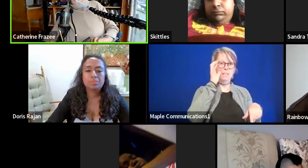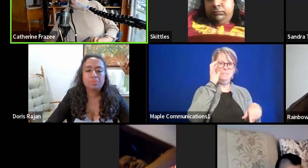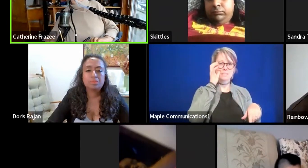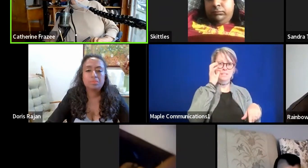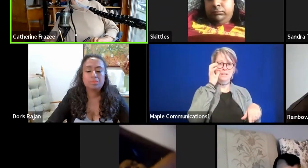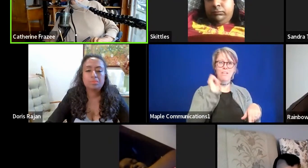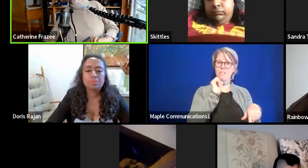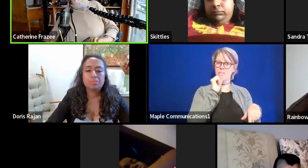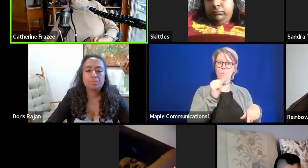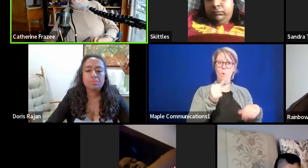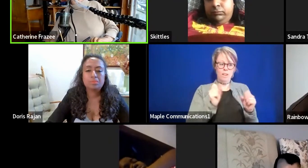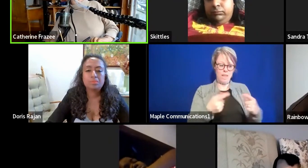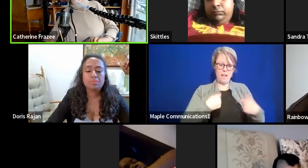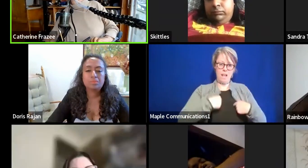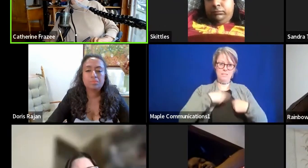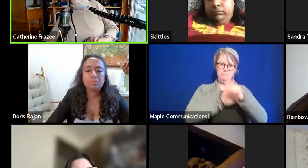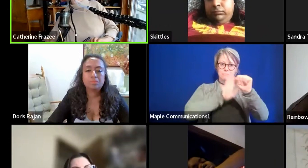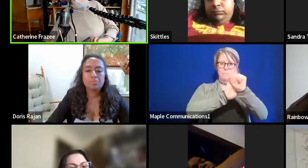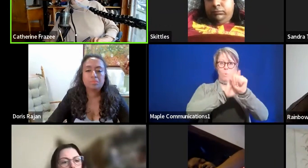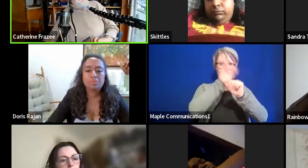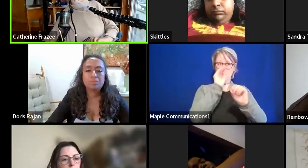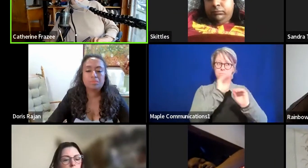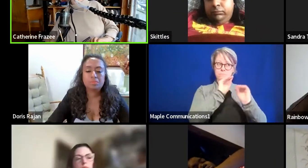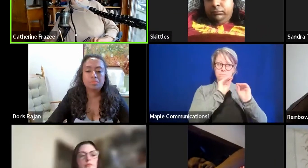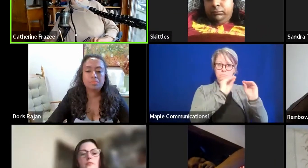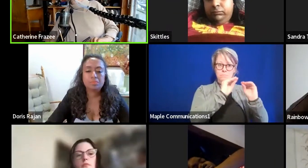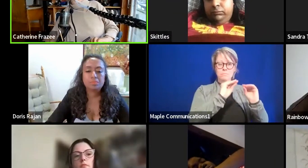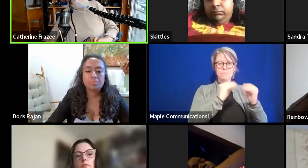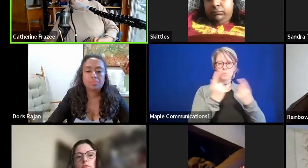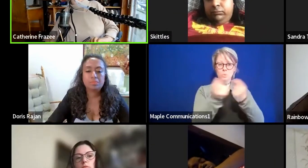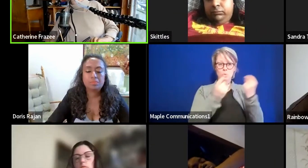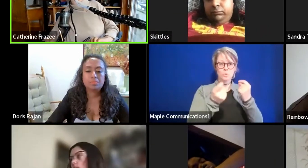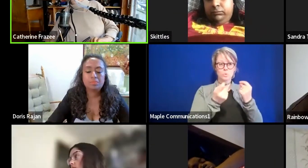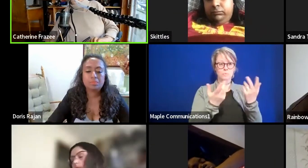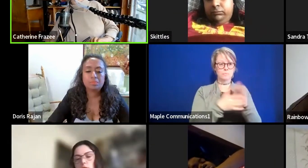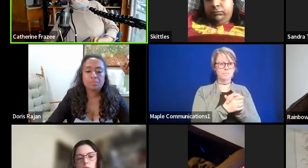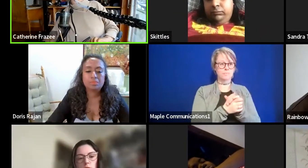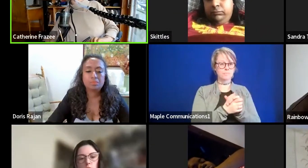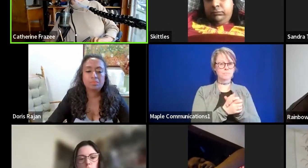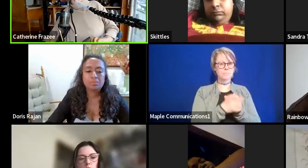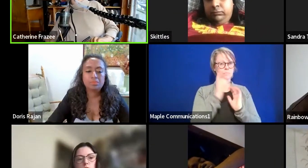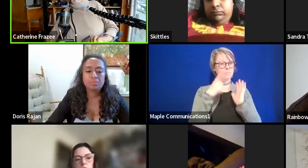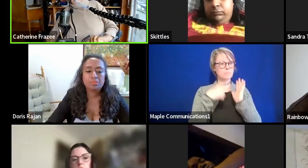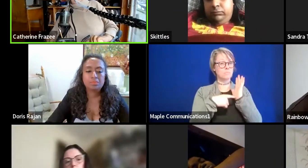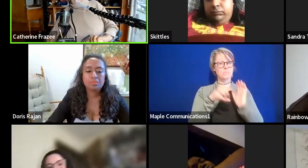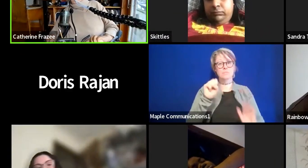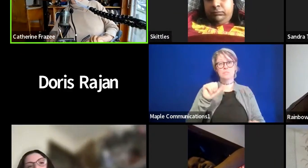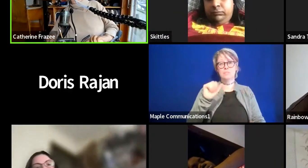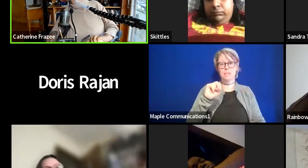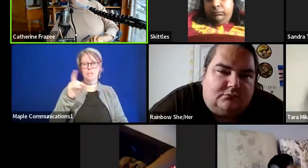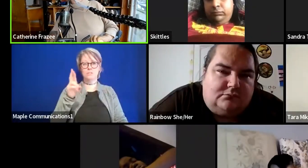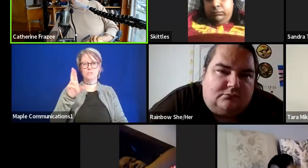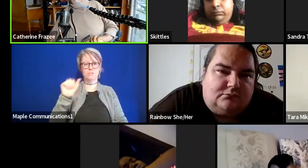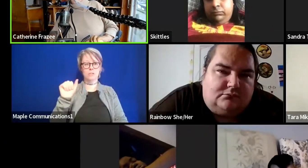us make choices. For example, Sandra can't choose